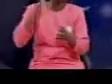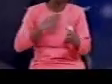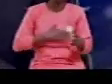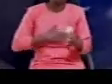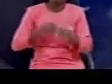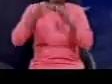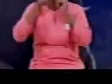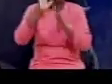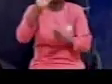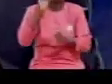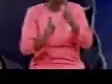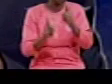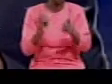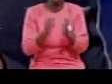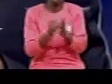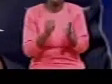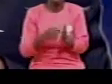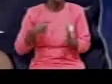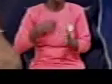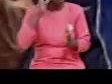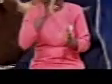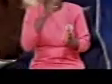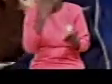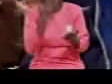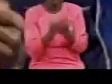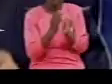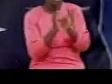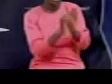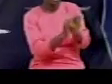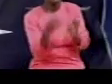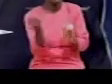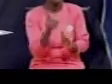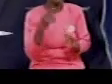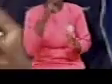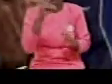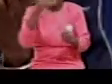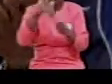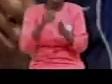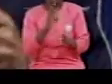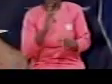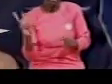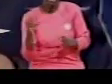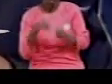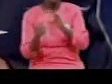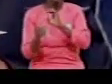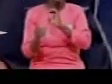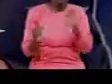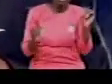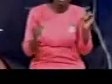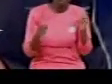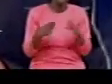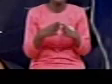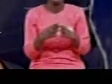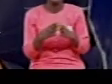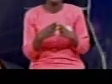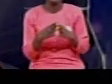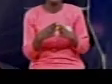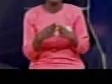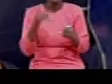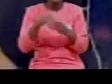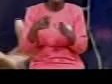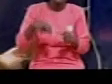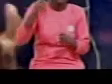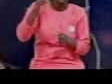will be good example anywhere we are, in the west, in the east, in the